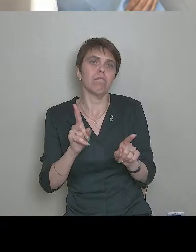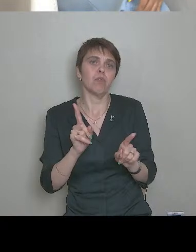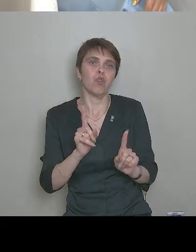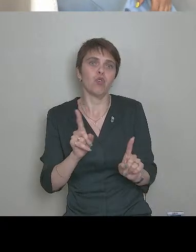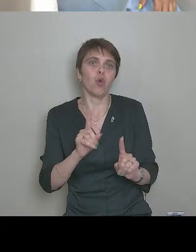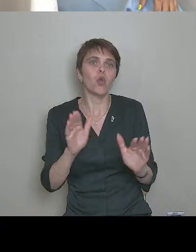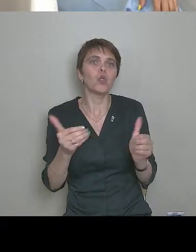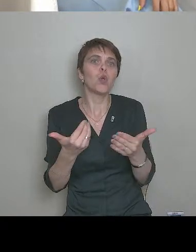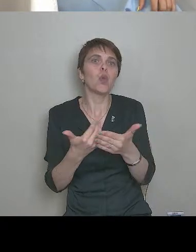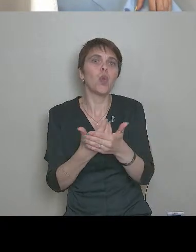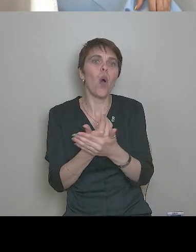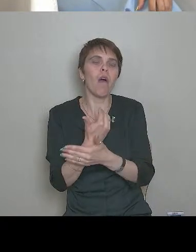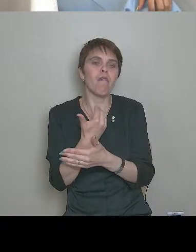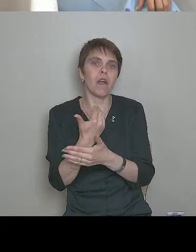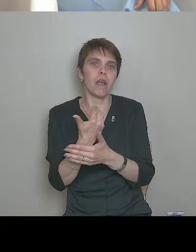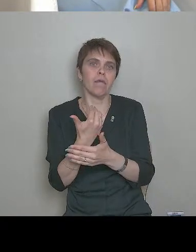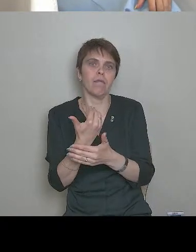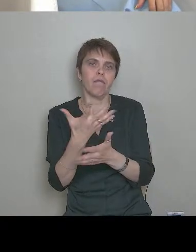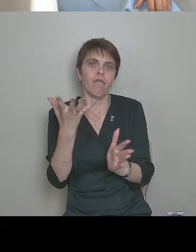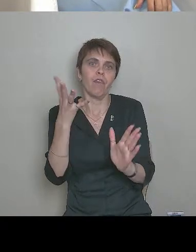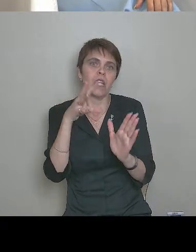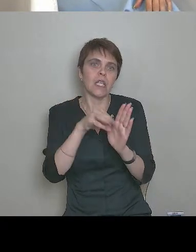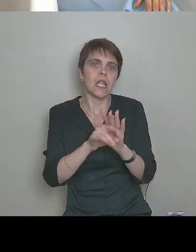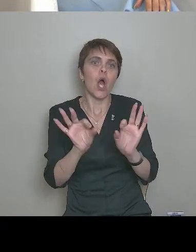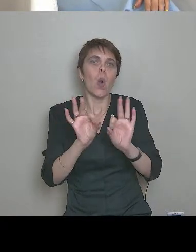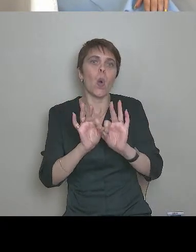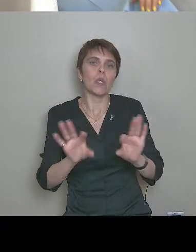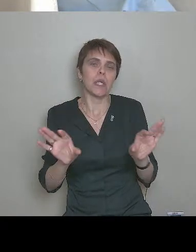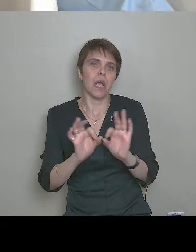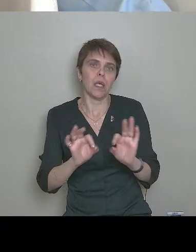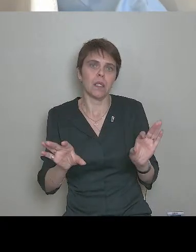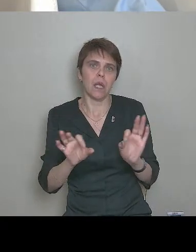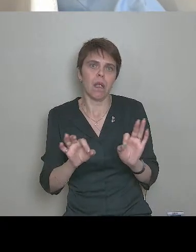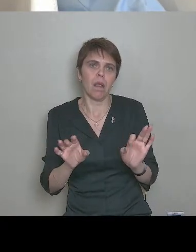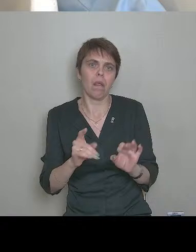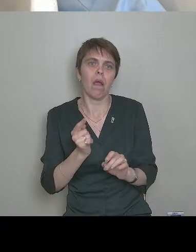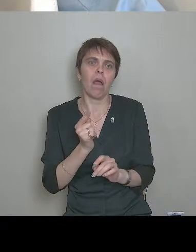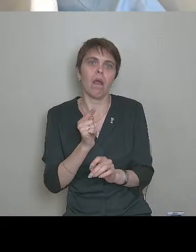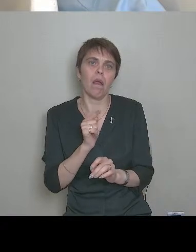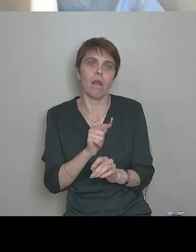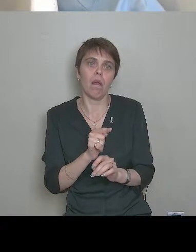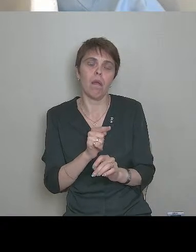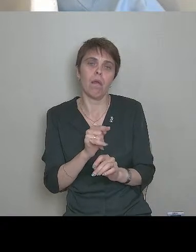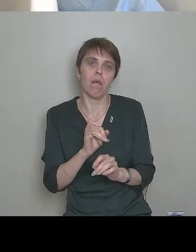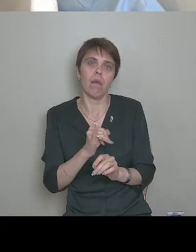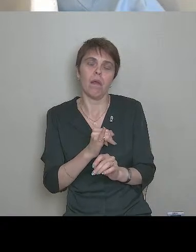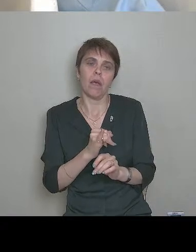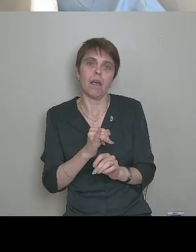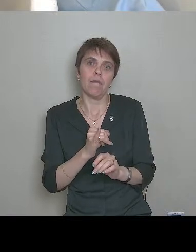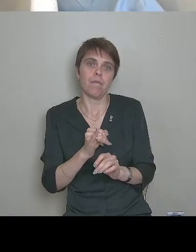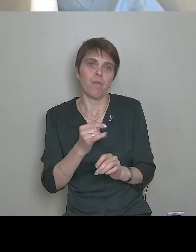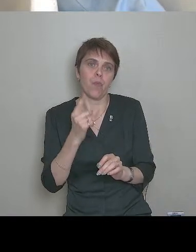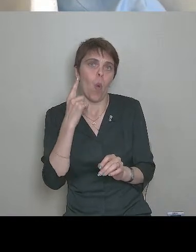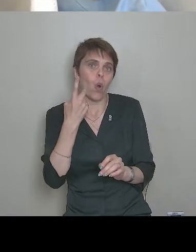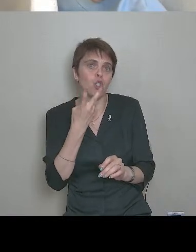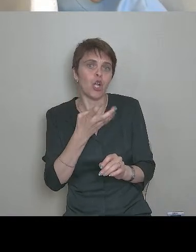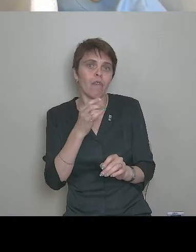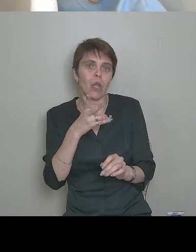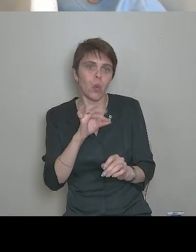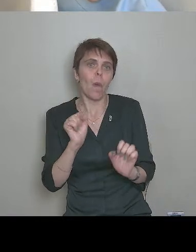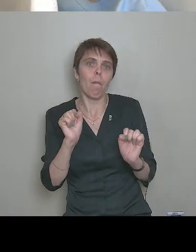it's a problem quite often to get connected to this site. And this interpretation helped a little